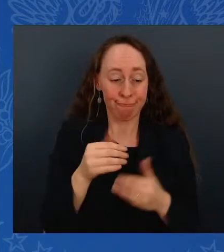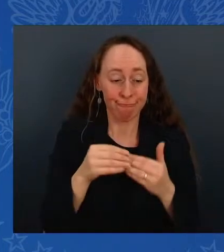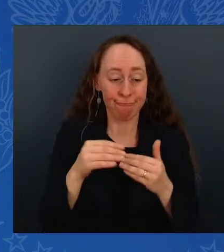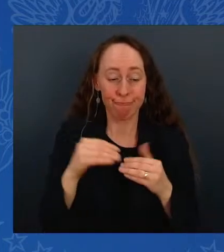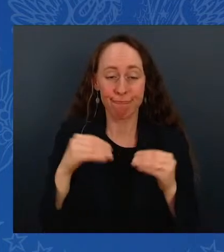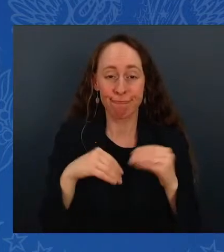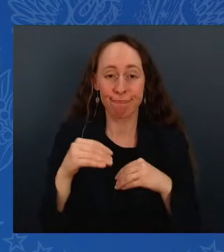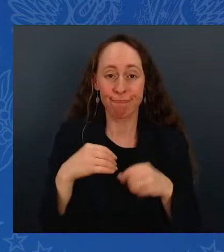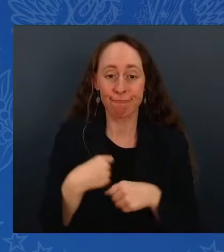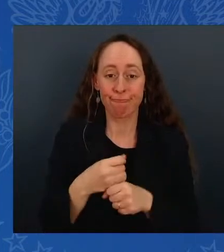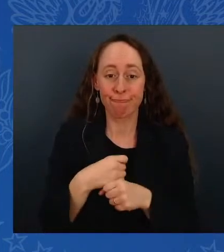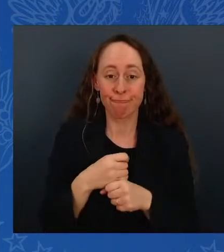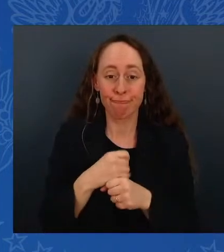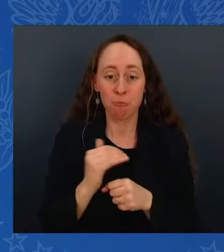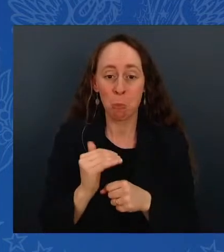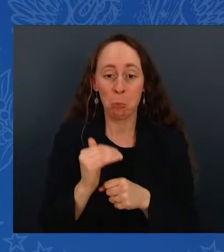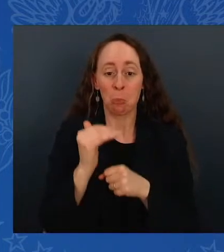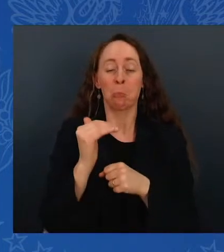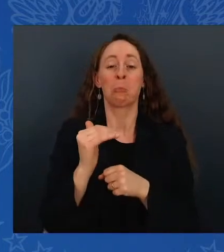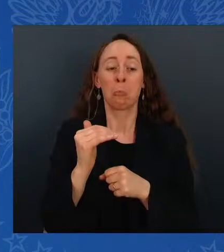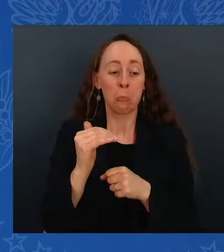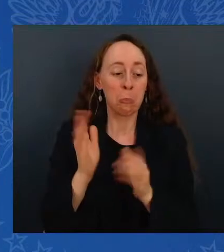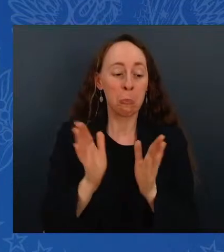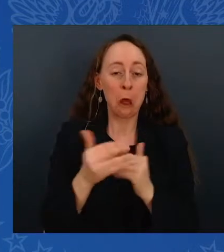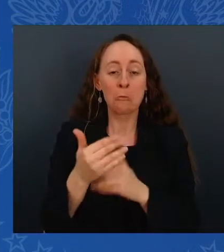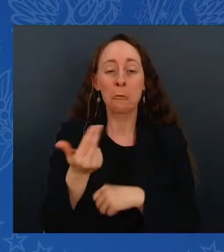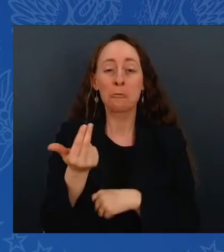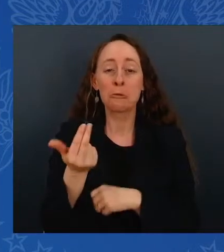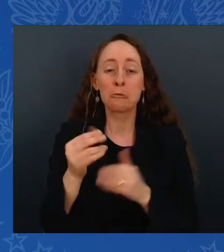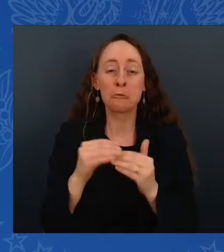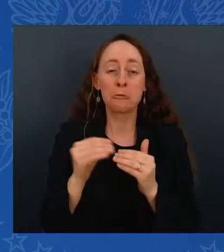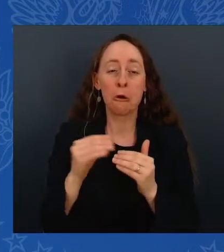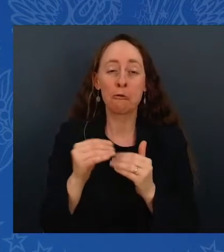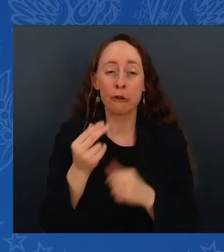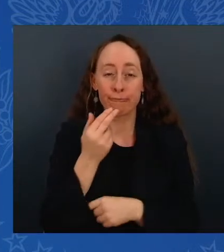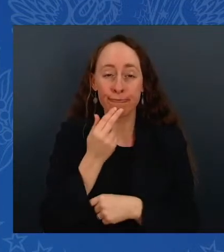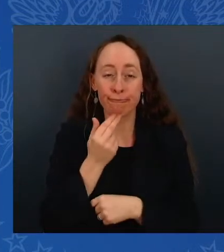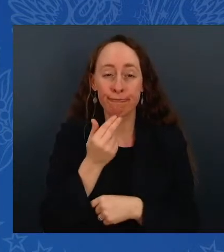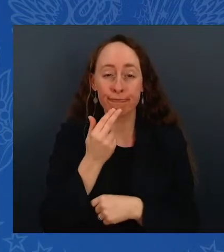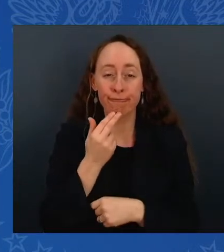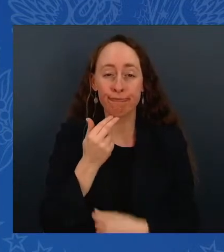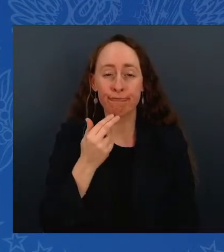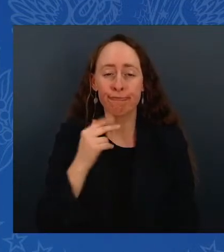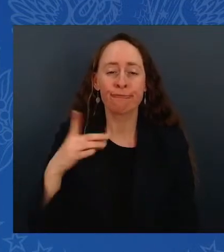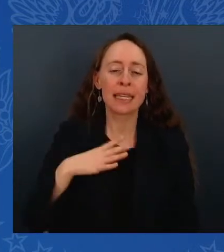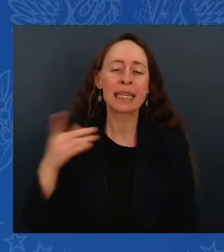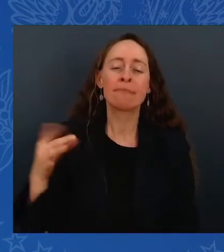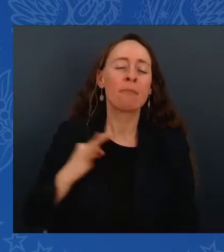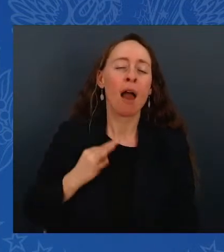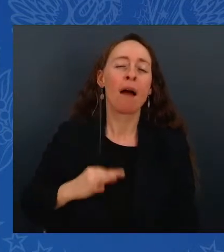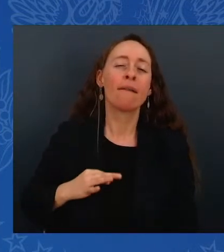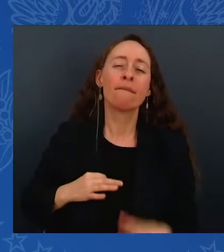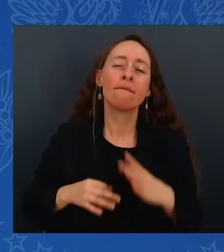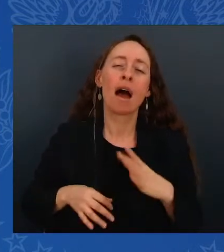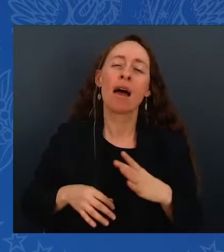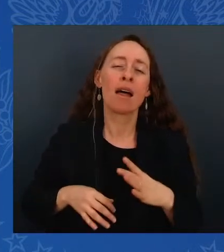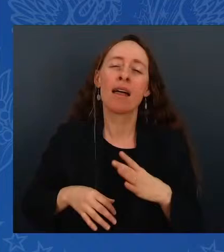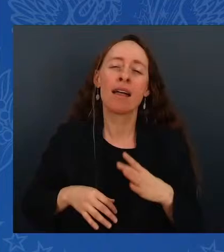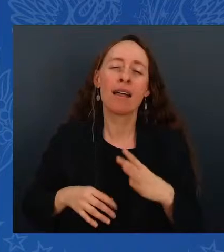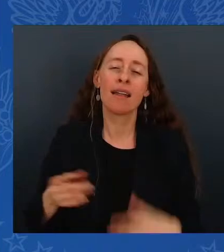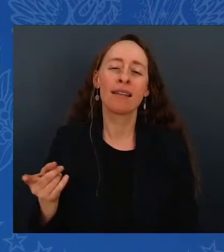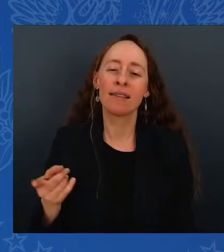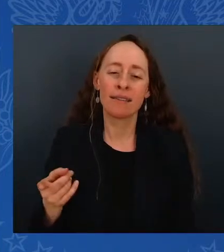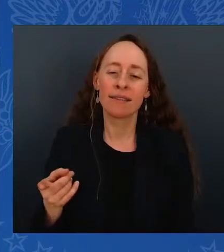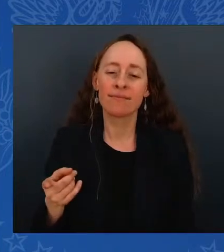$13. By the way, if I had Air Force One sitting out there, I could get you in a plane and take you anywhere in the world, any major